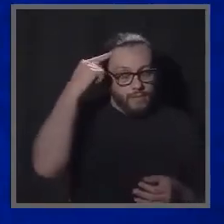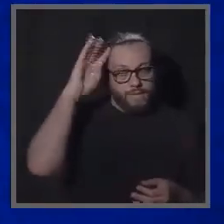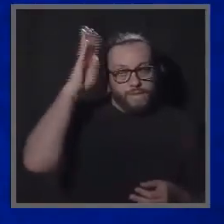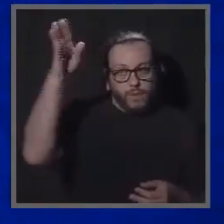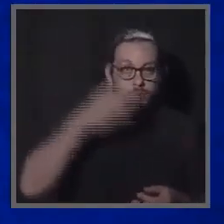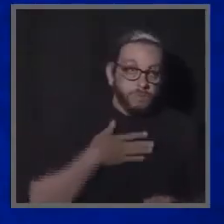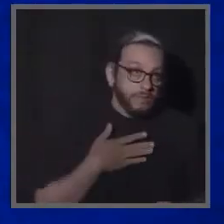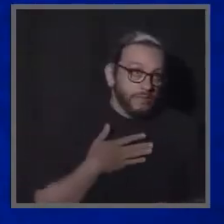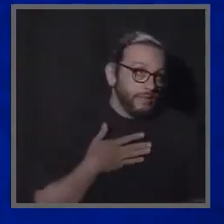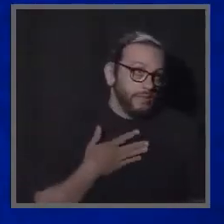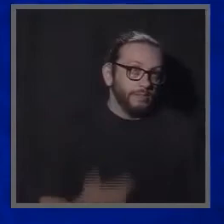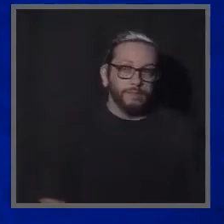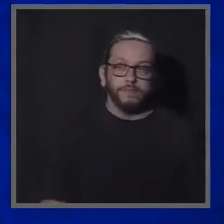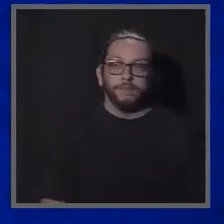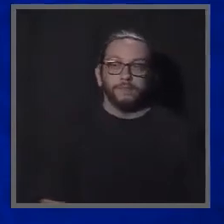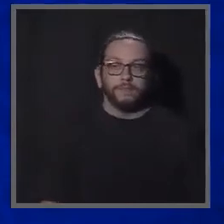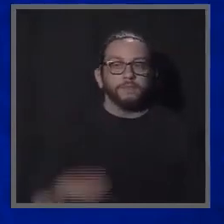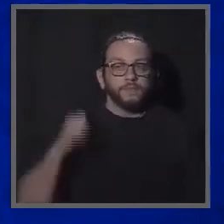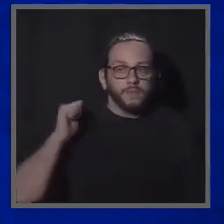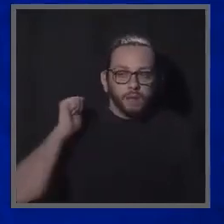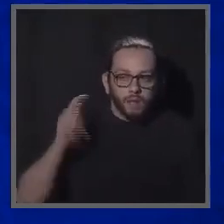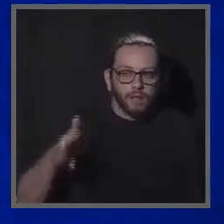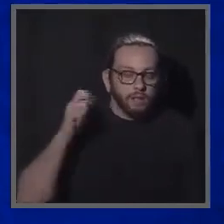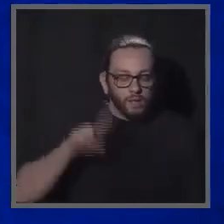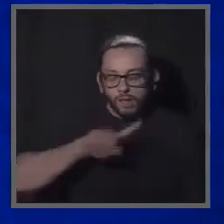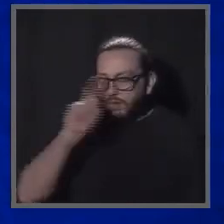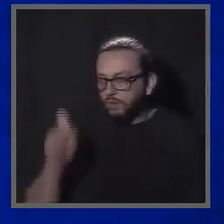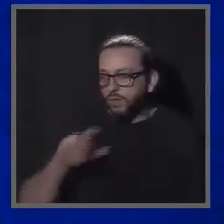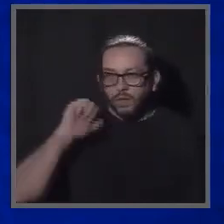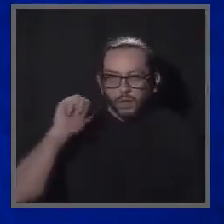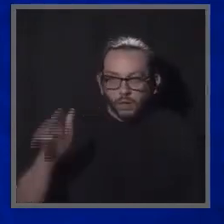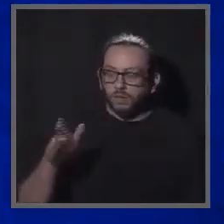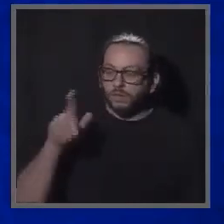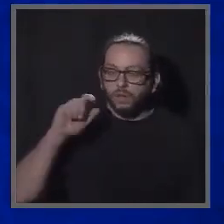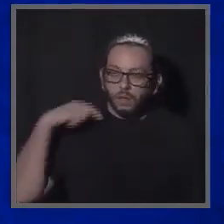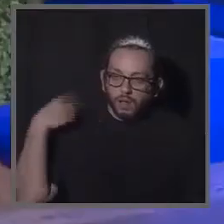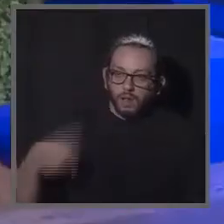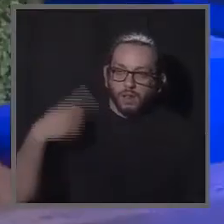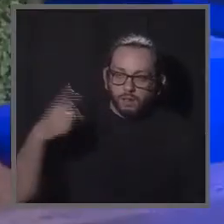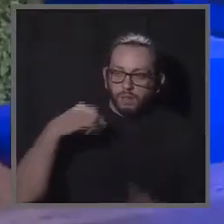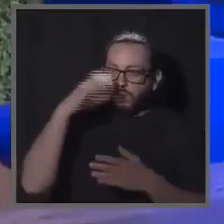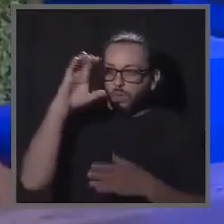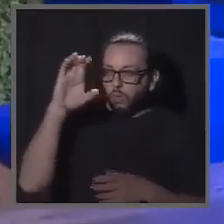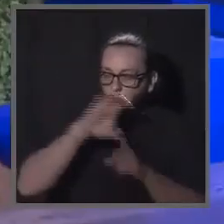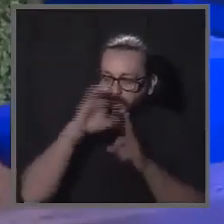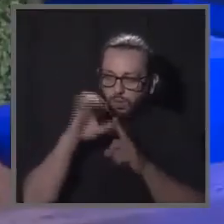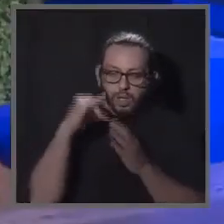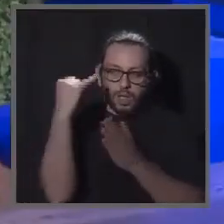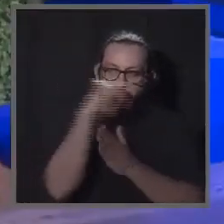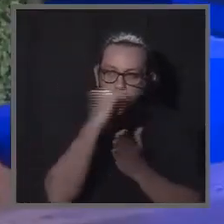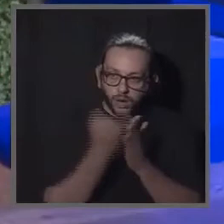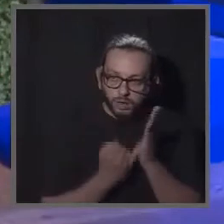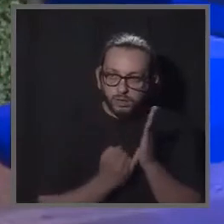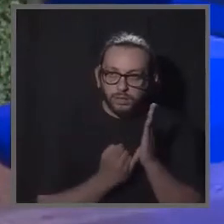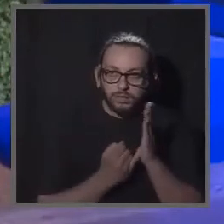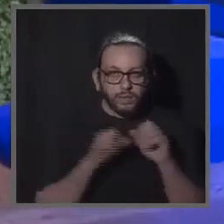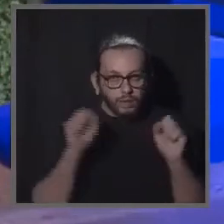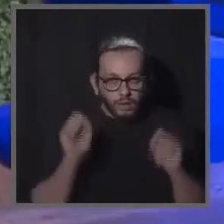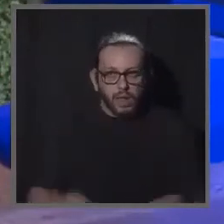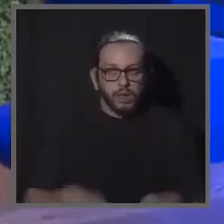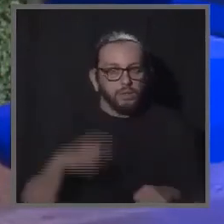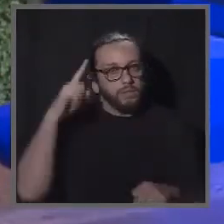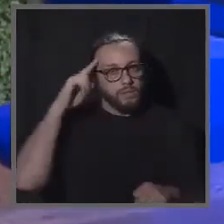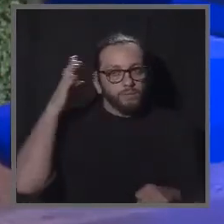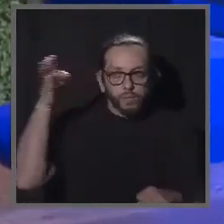Ask every day, how can culture and art help in building up a better future,